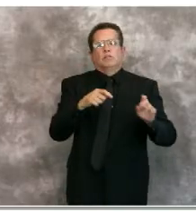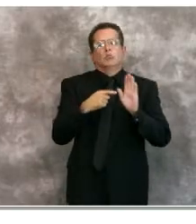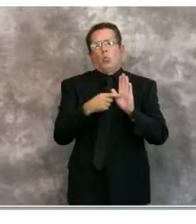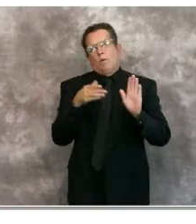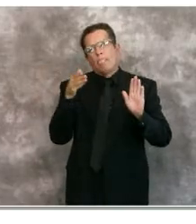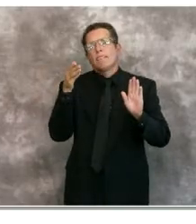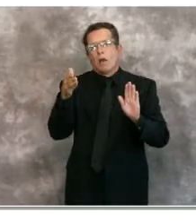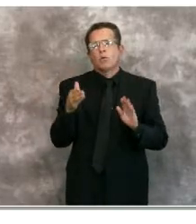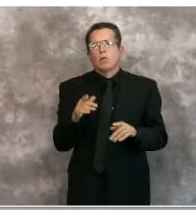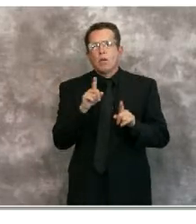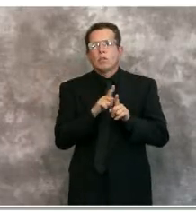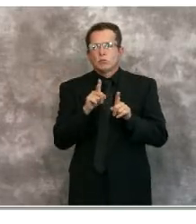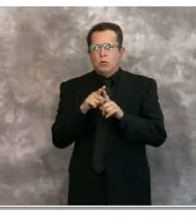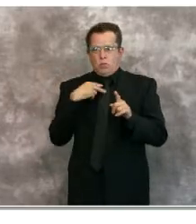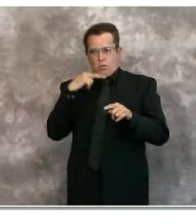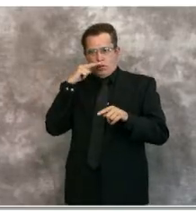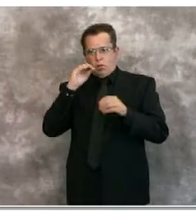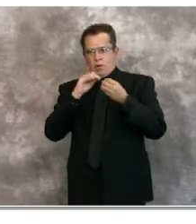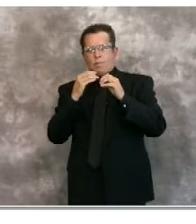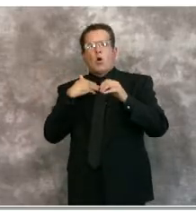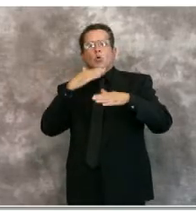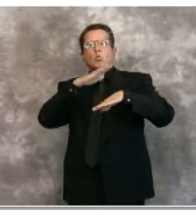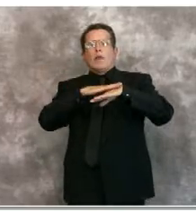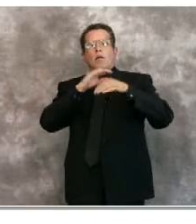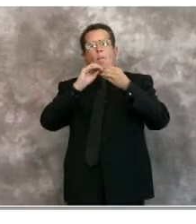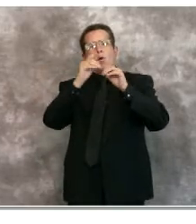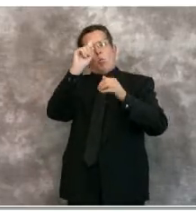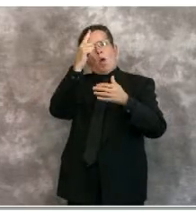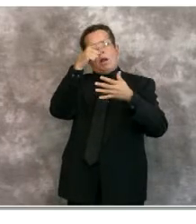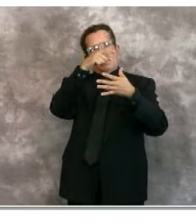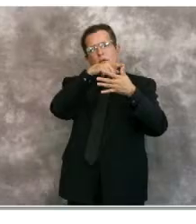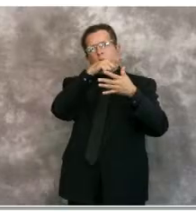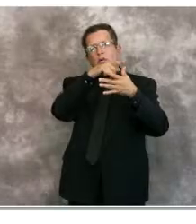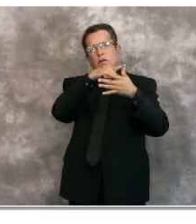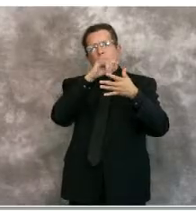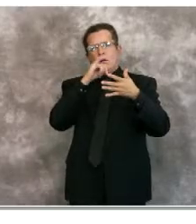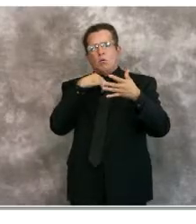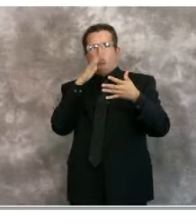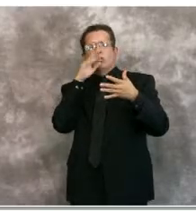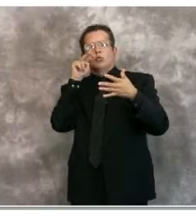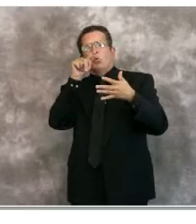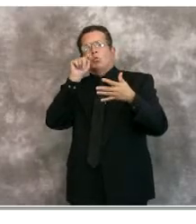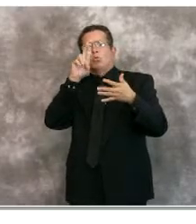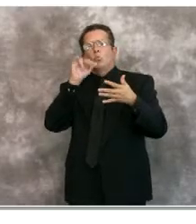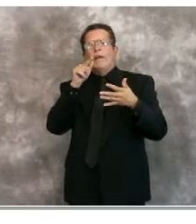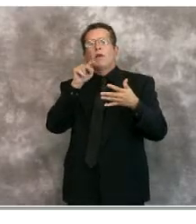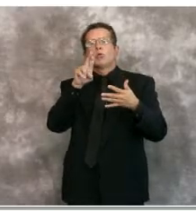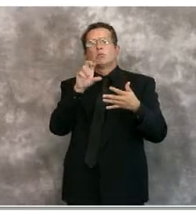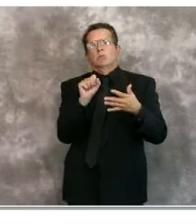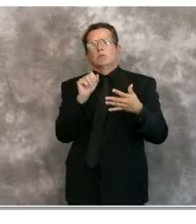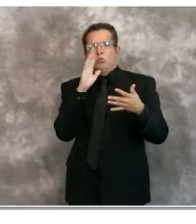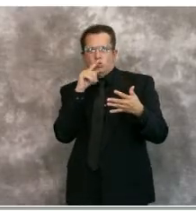slide, when we look at our trigger number 1, which I'll talk about when we show the triggers for